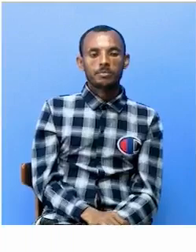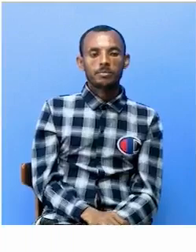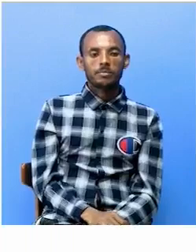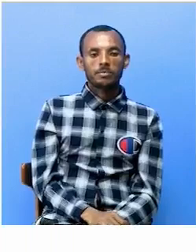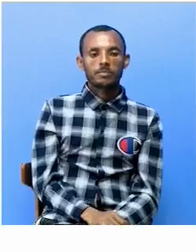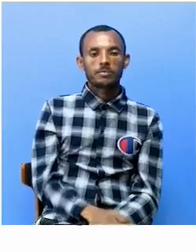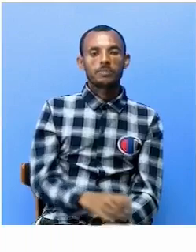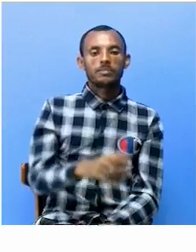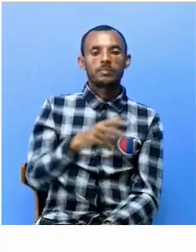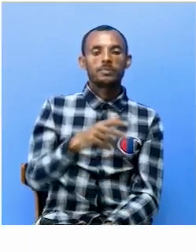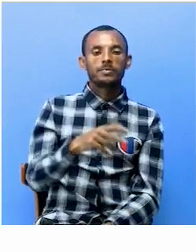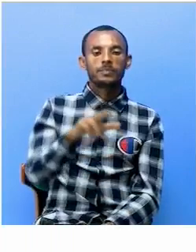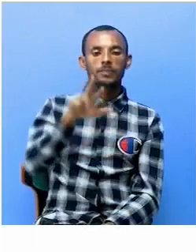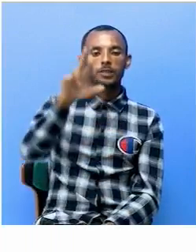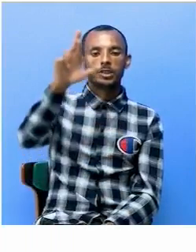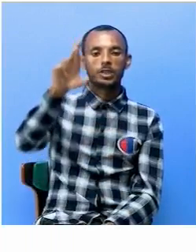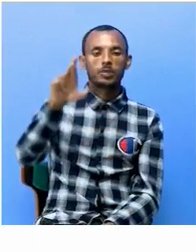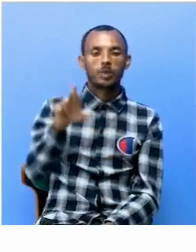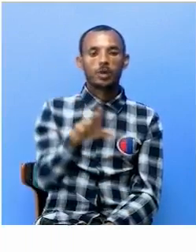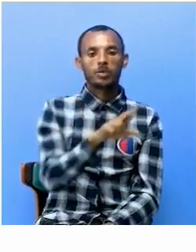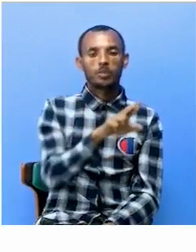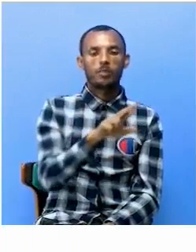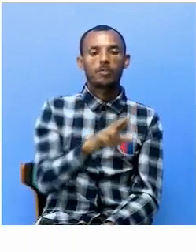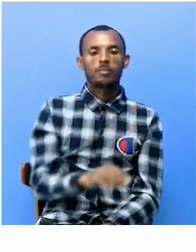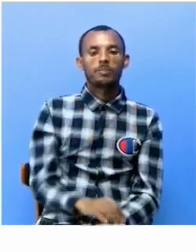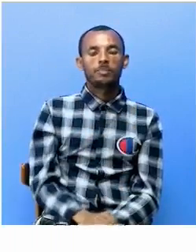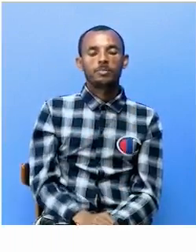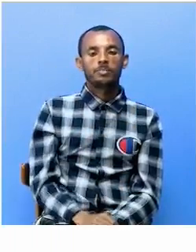the square root of